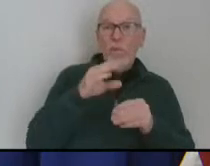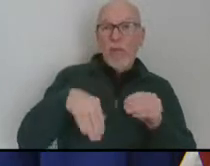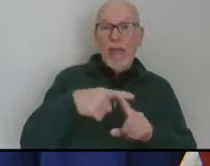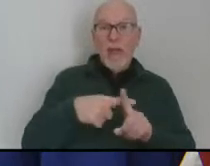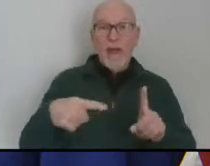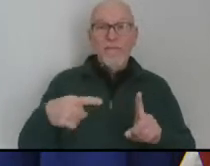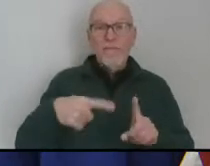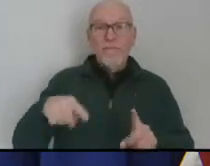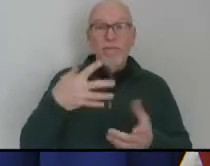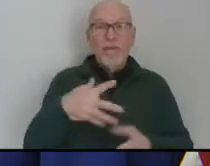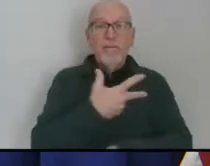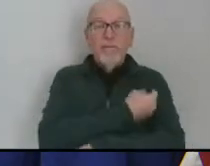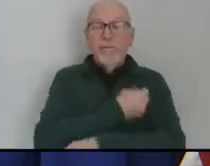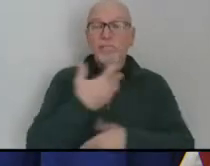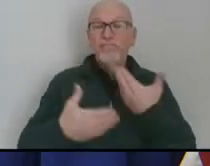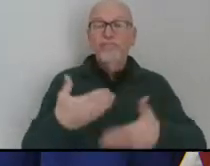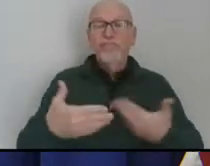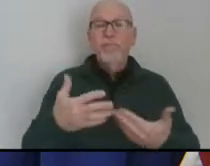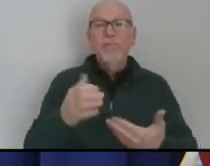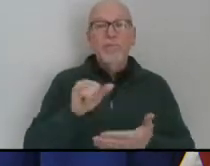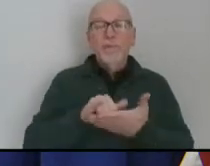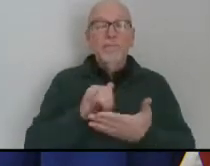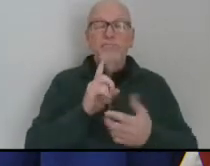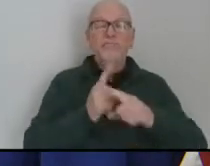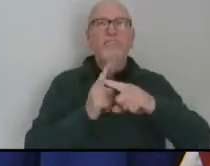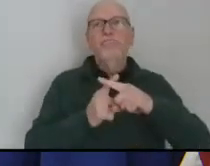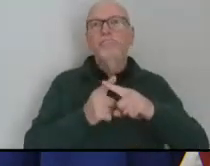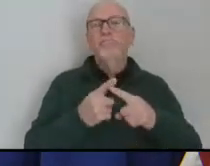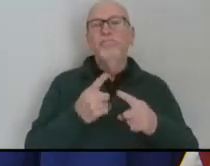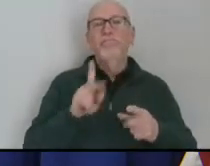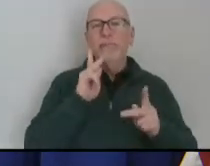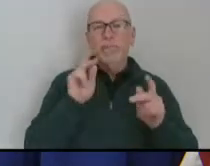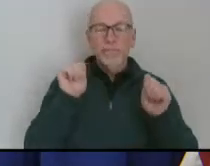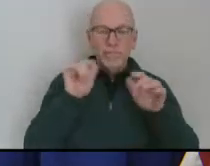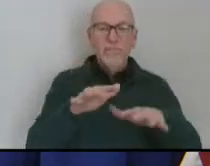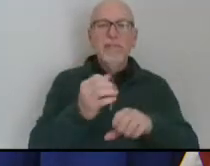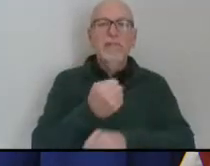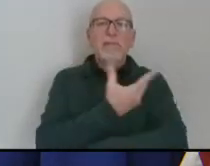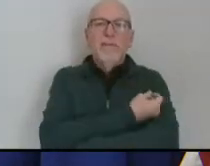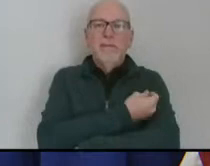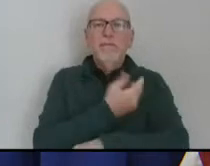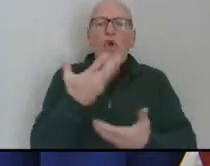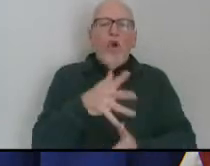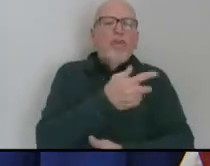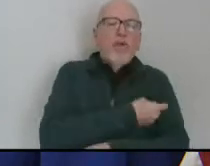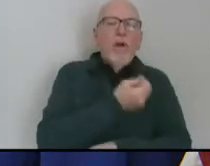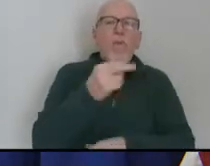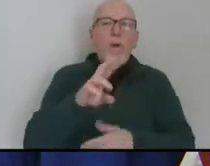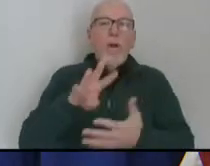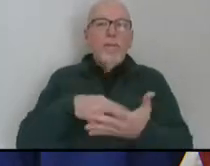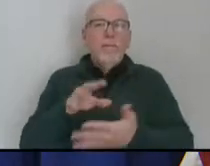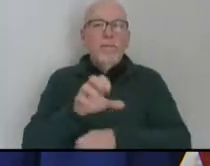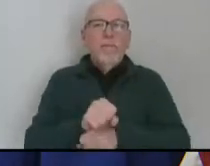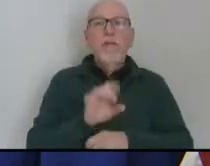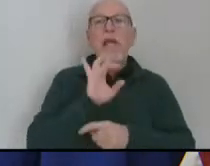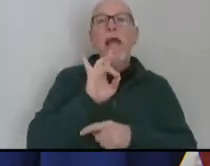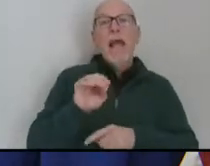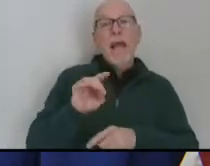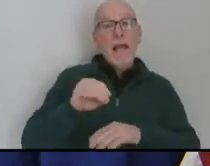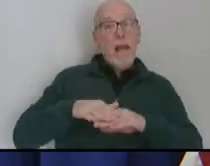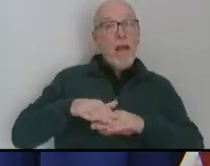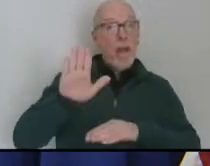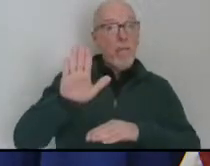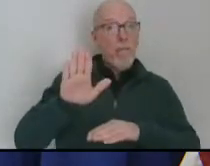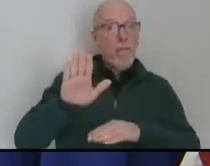going to be? This is a good thing to have those folks either vaccinated or scheduled. In the 80 and older group,